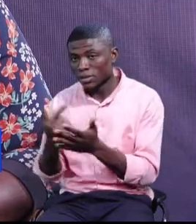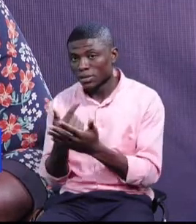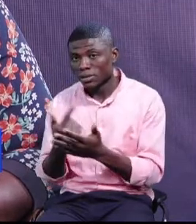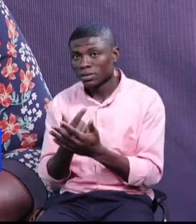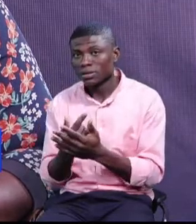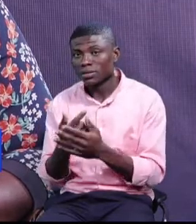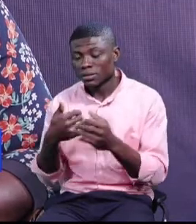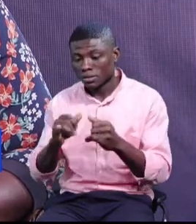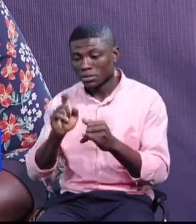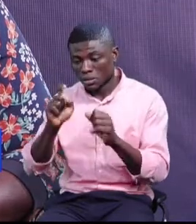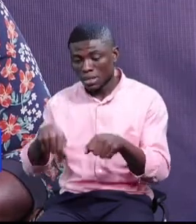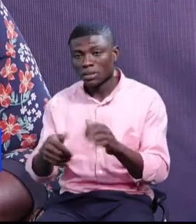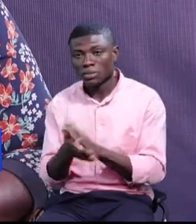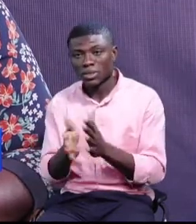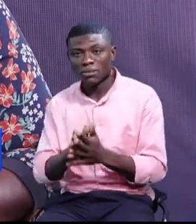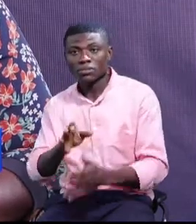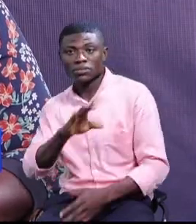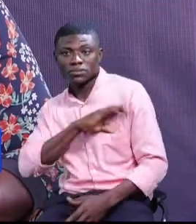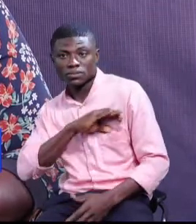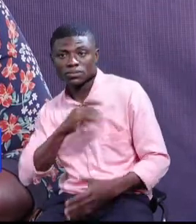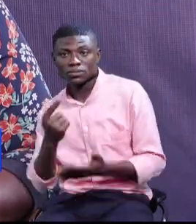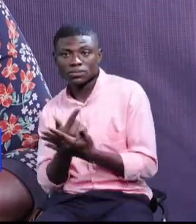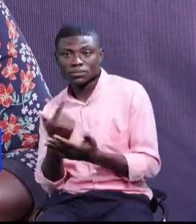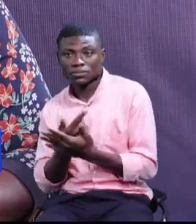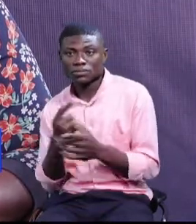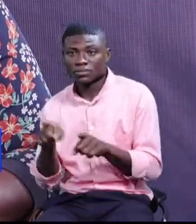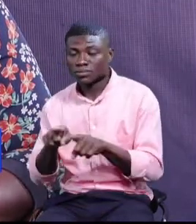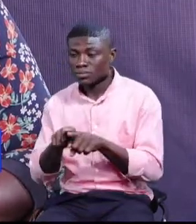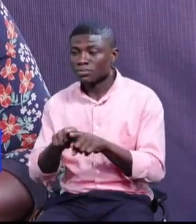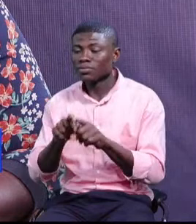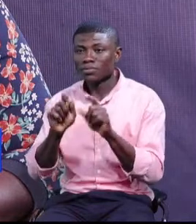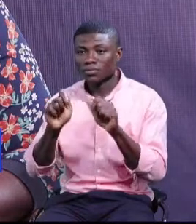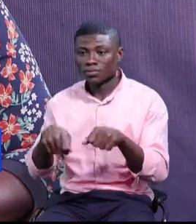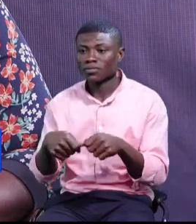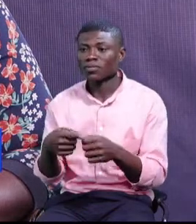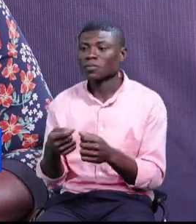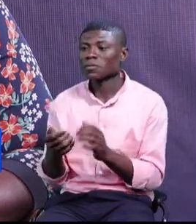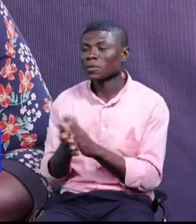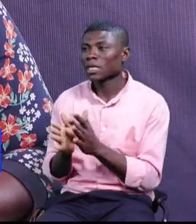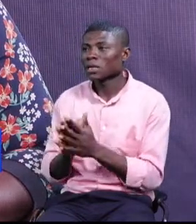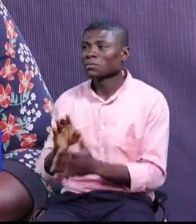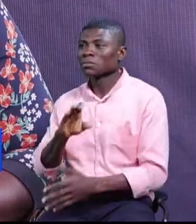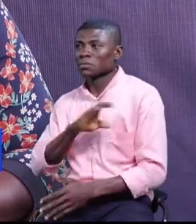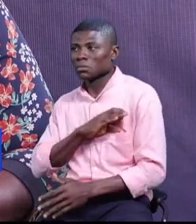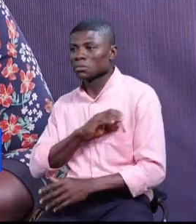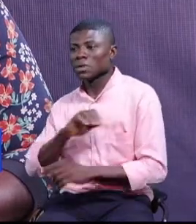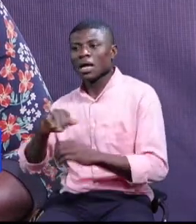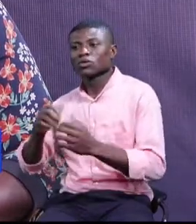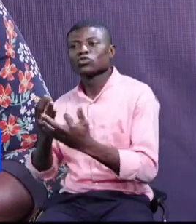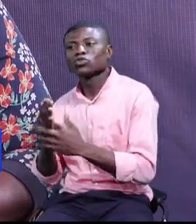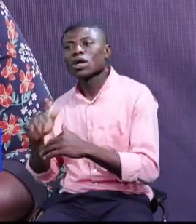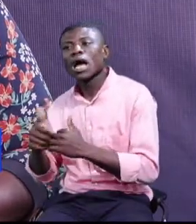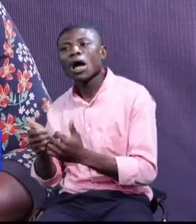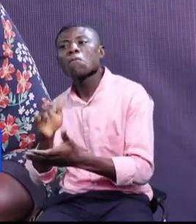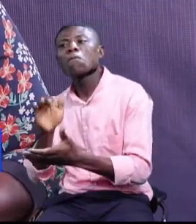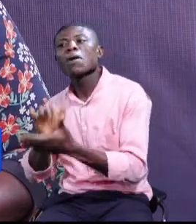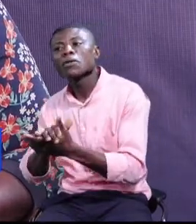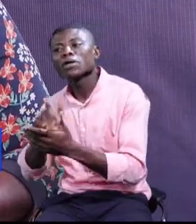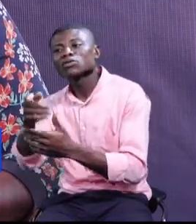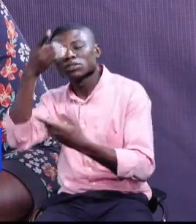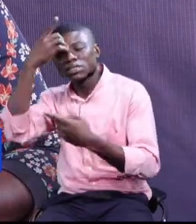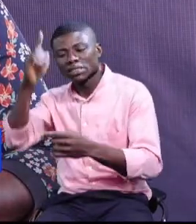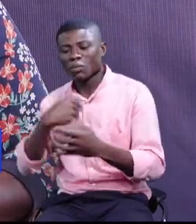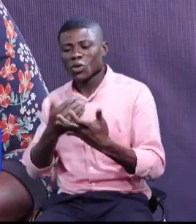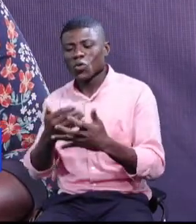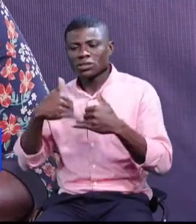are deemed to be a citizen. And I mean, you can also attain citizenship by marriage, naturalization, and all